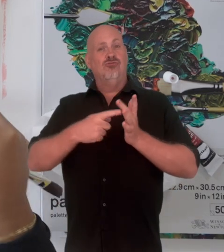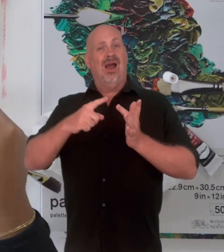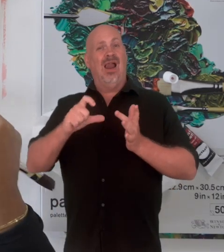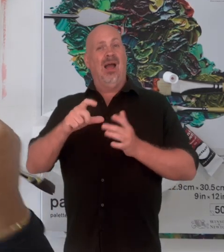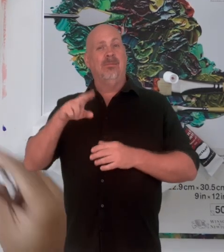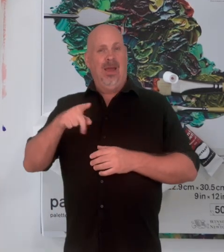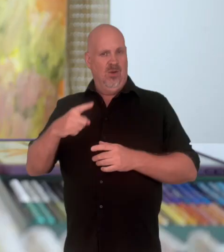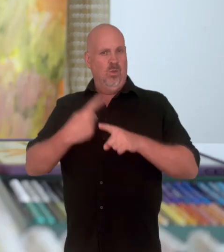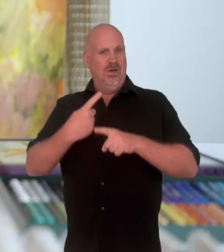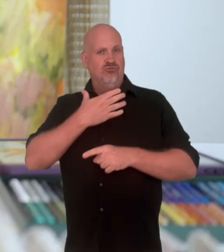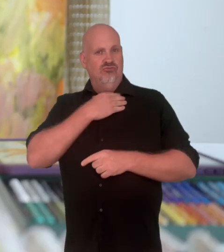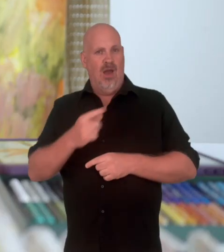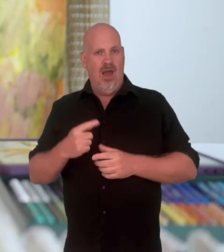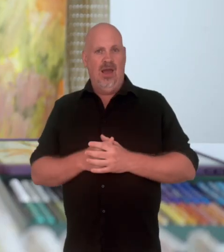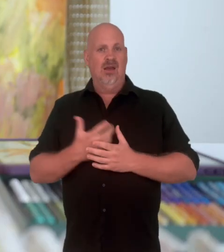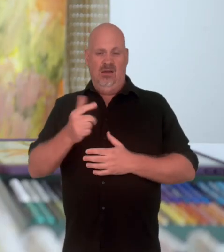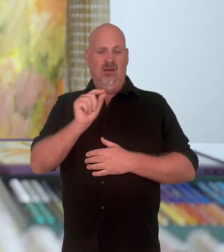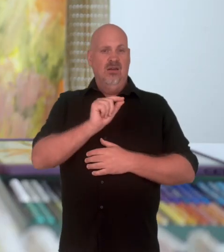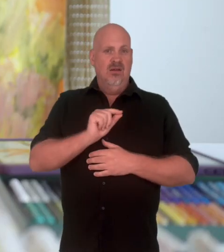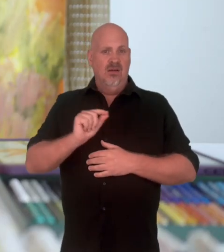it'll just add interesting texture.